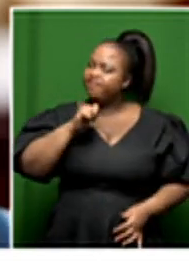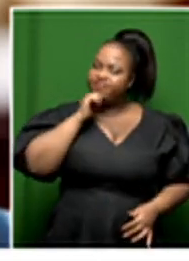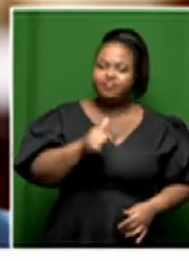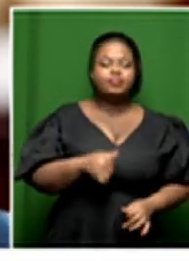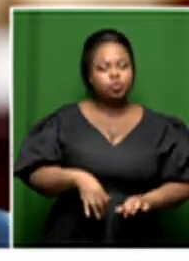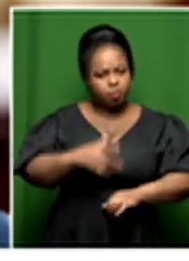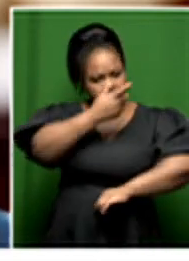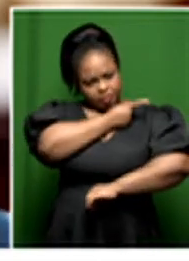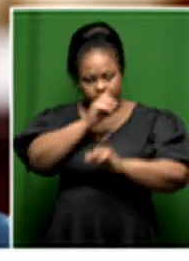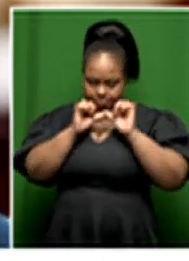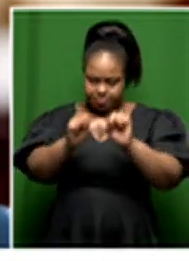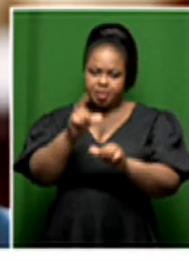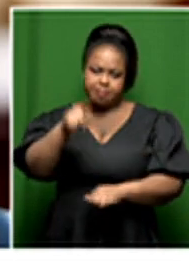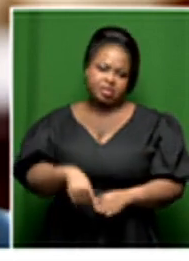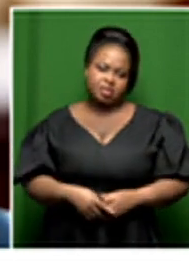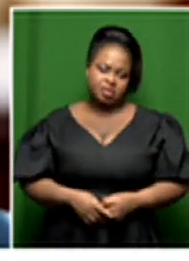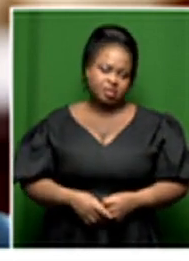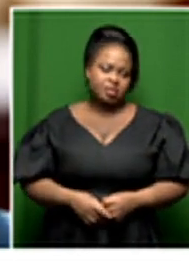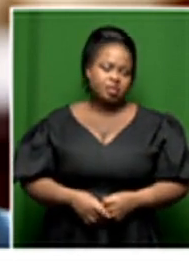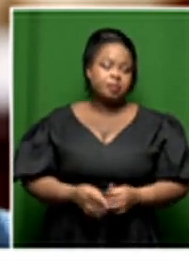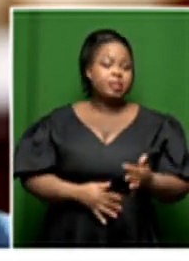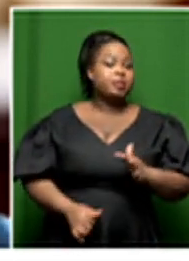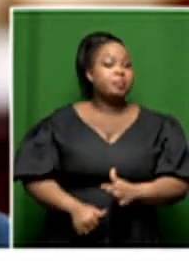the vaccine program, primarily